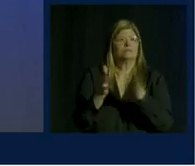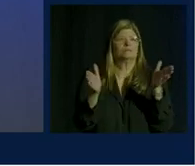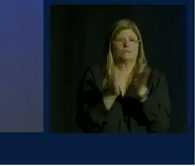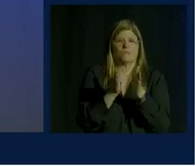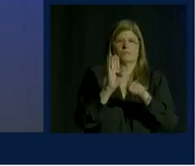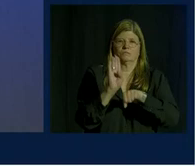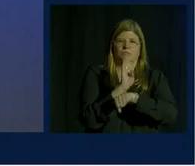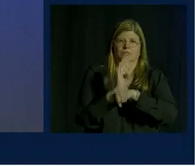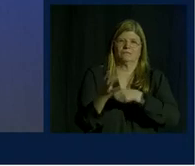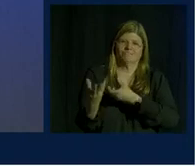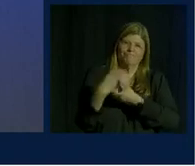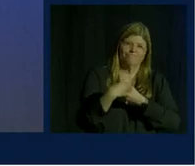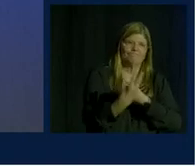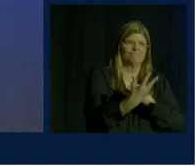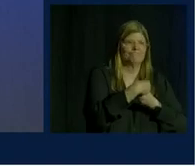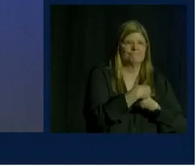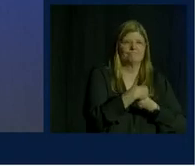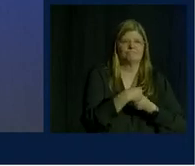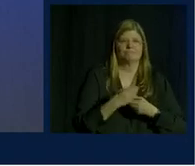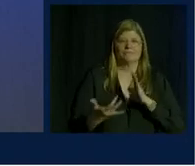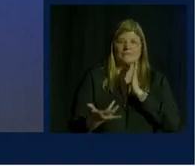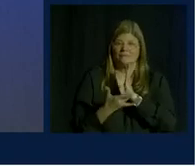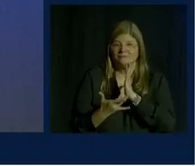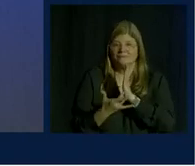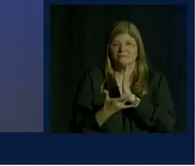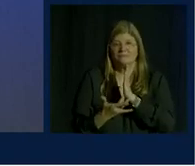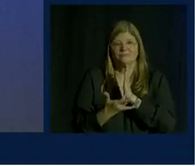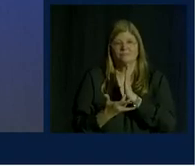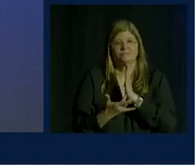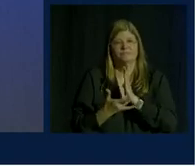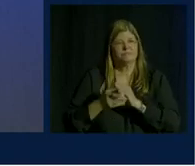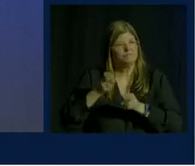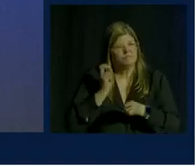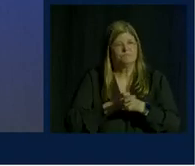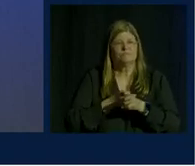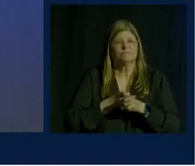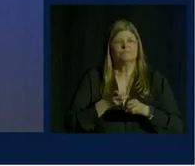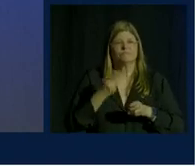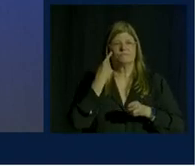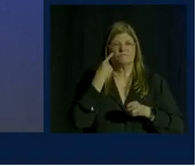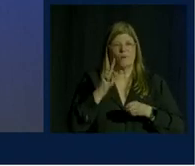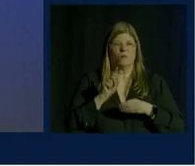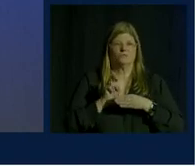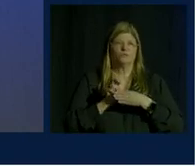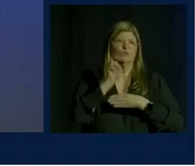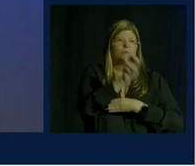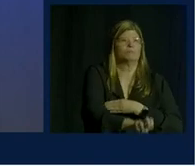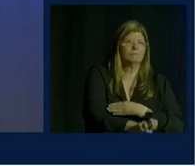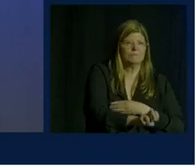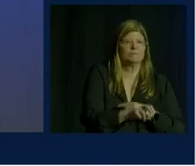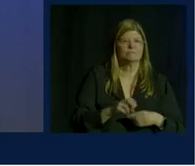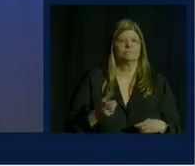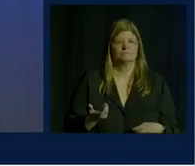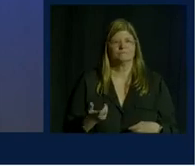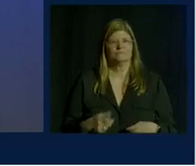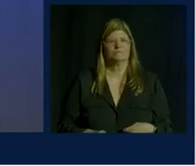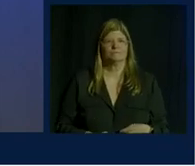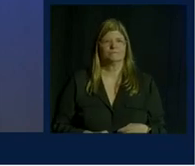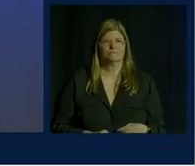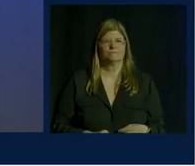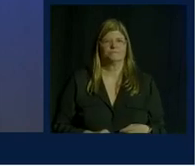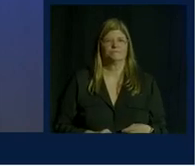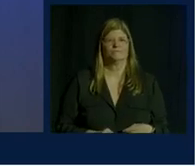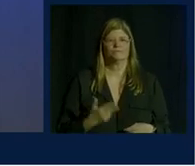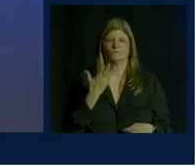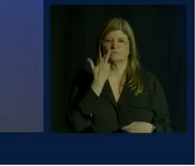it's the technology part is so difficult to overcome, and with everything that restaurants are going through, it's hard to add one more